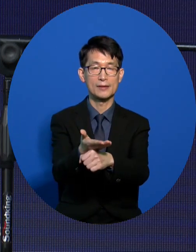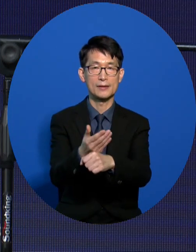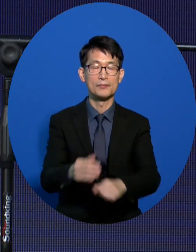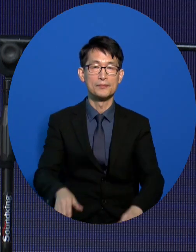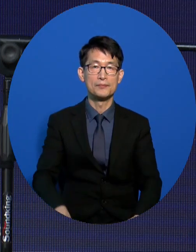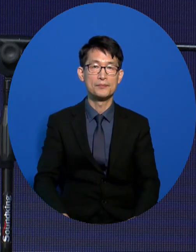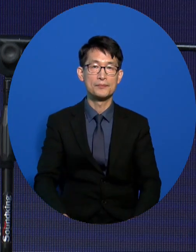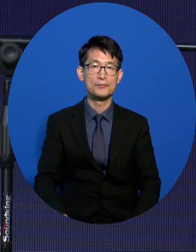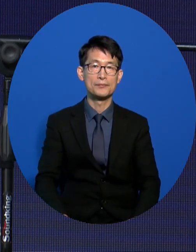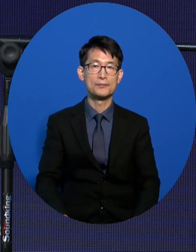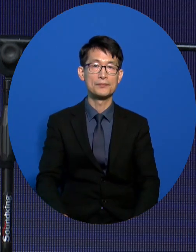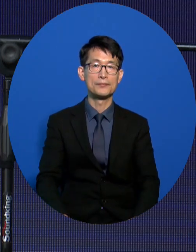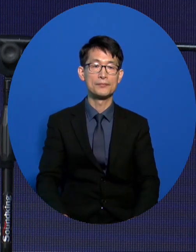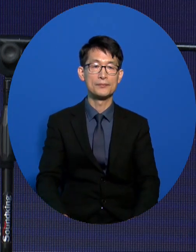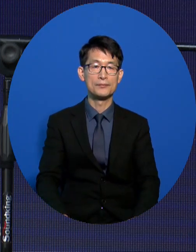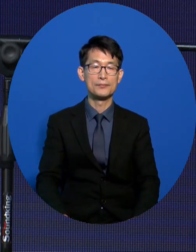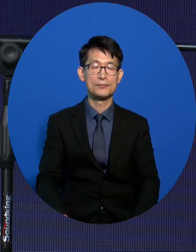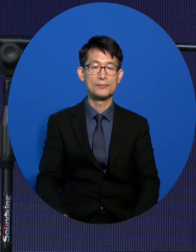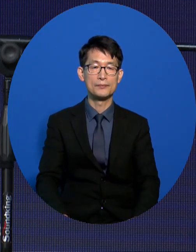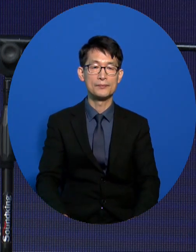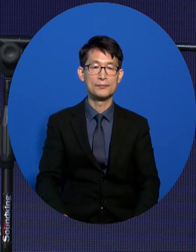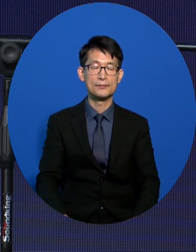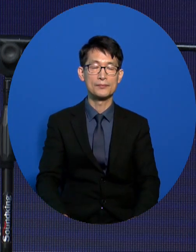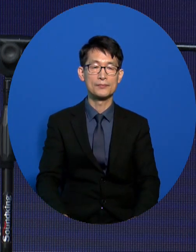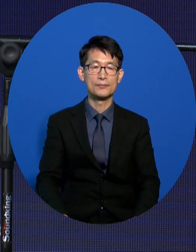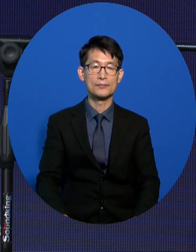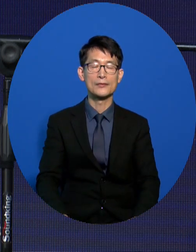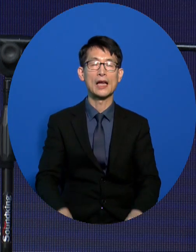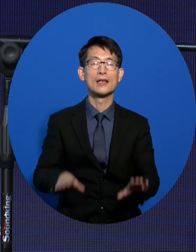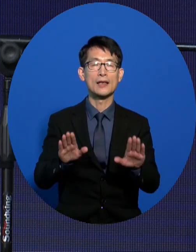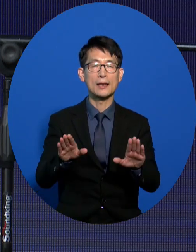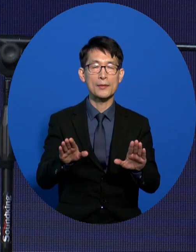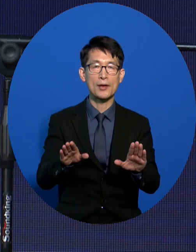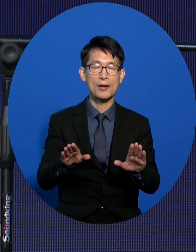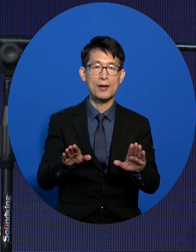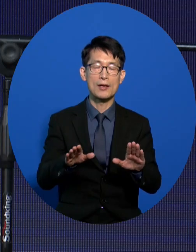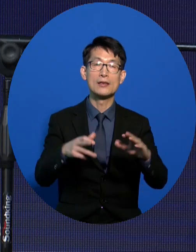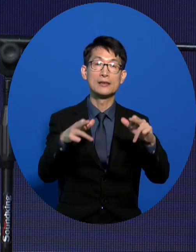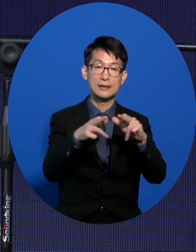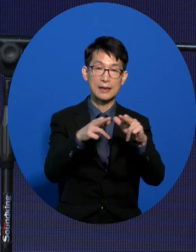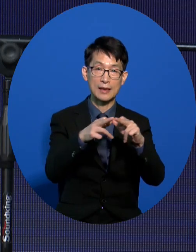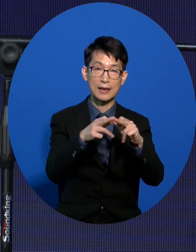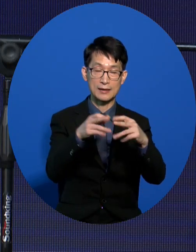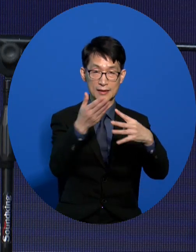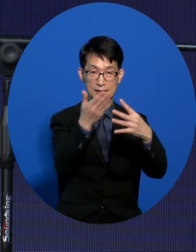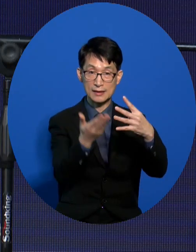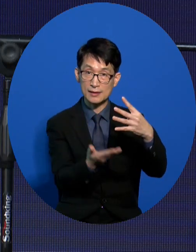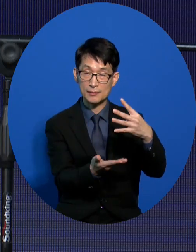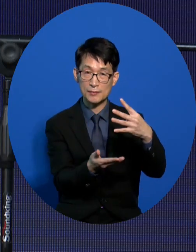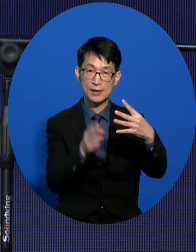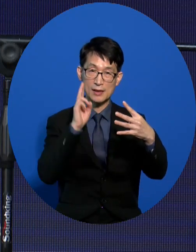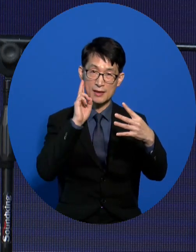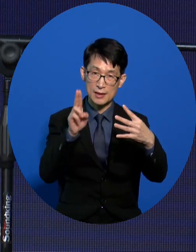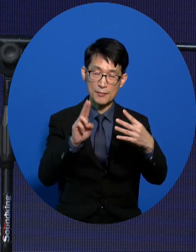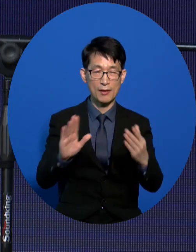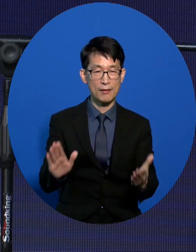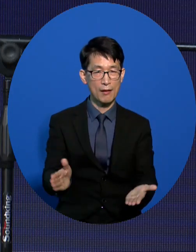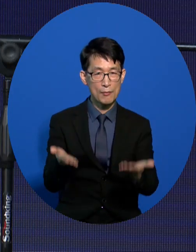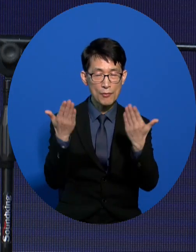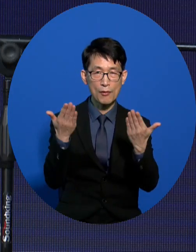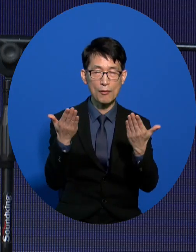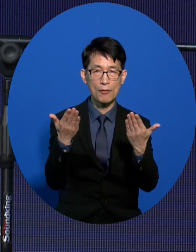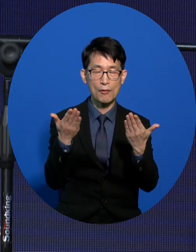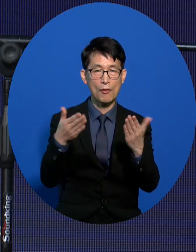this actually is something that probably the Association of the people with